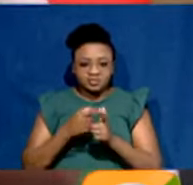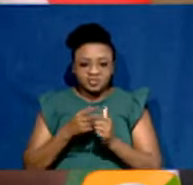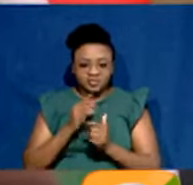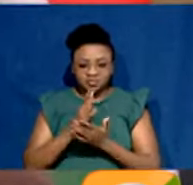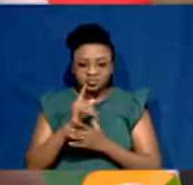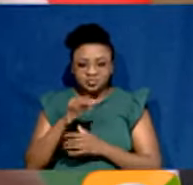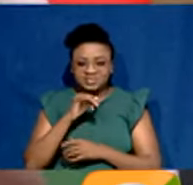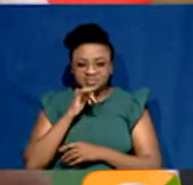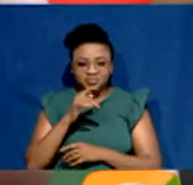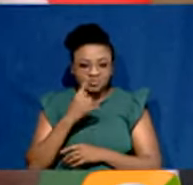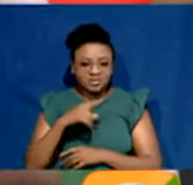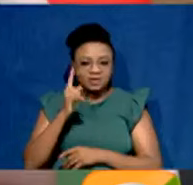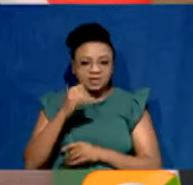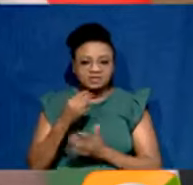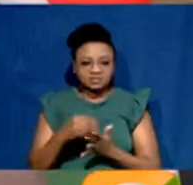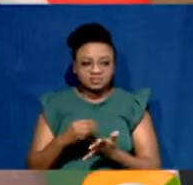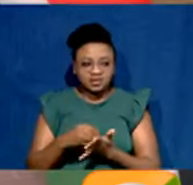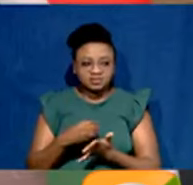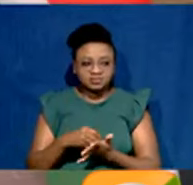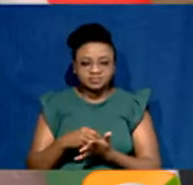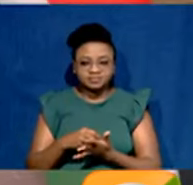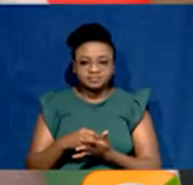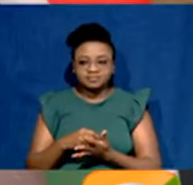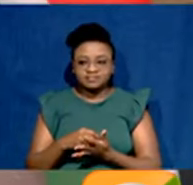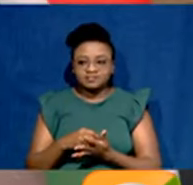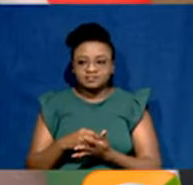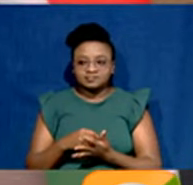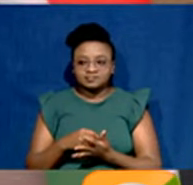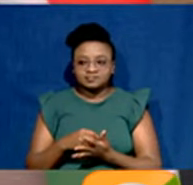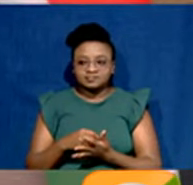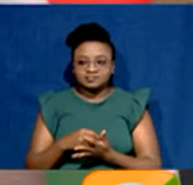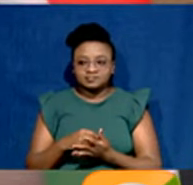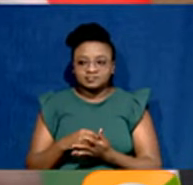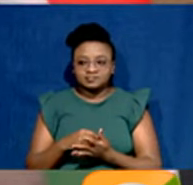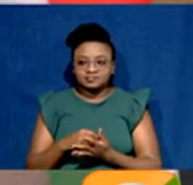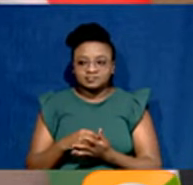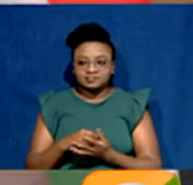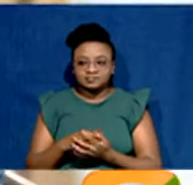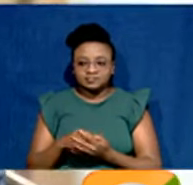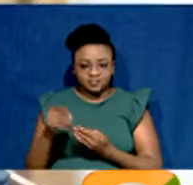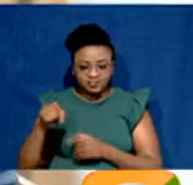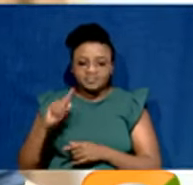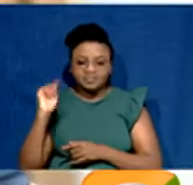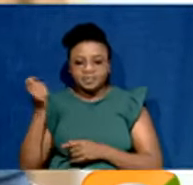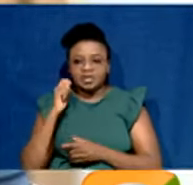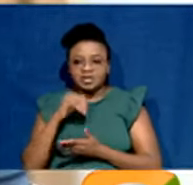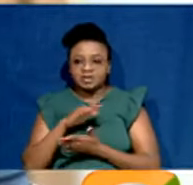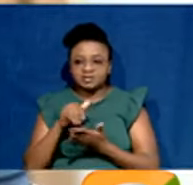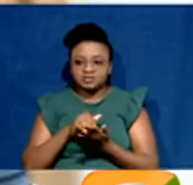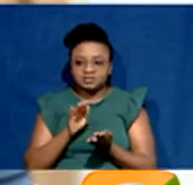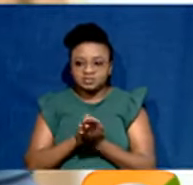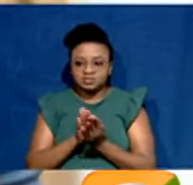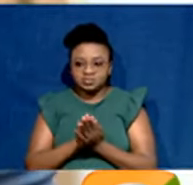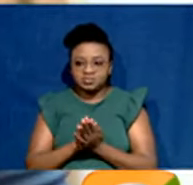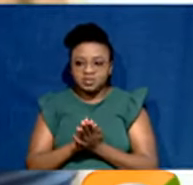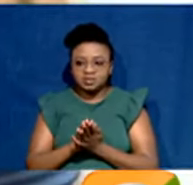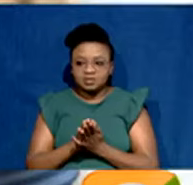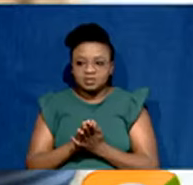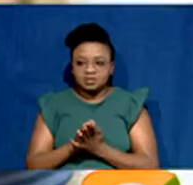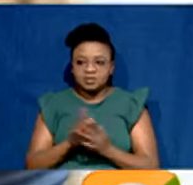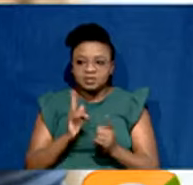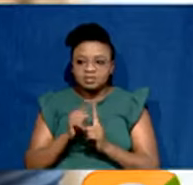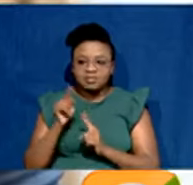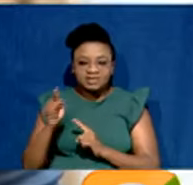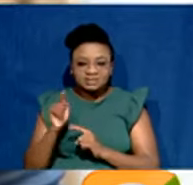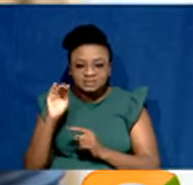the actual price. A subsidized price. So this is the central bank. Central bank selling to the market. Yes, the central bank of Kenya. Where are they getting it from? The